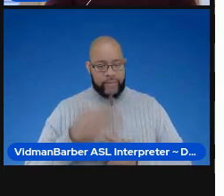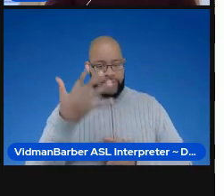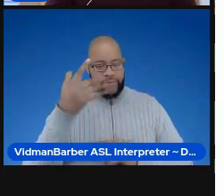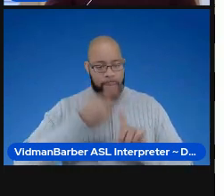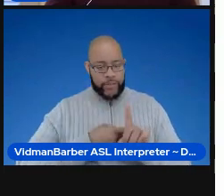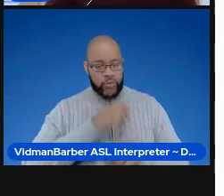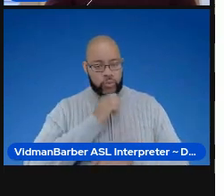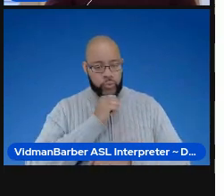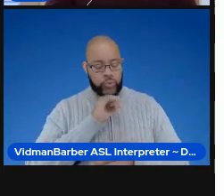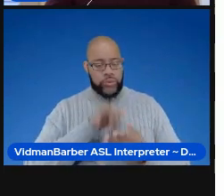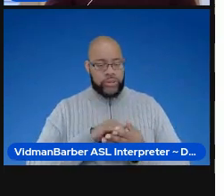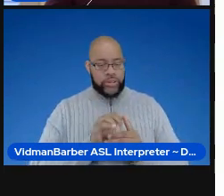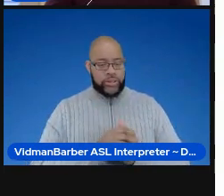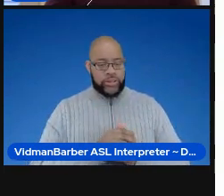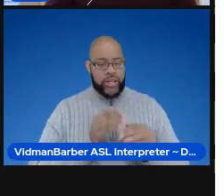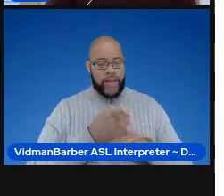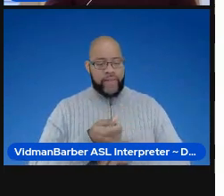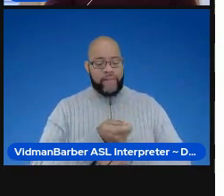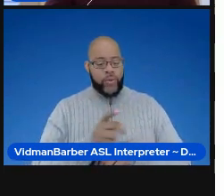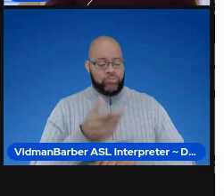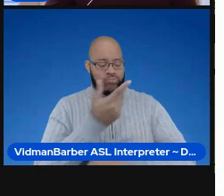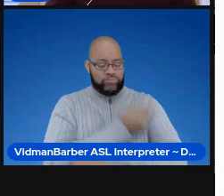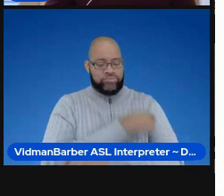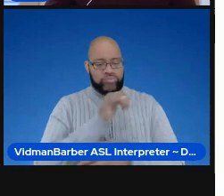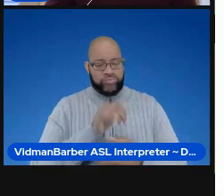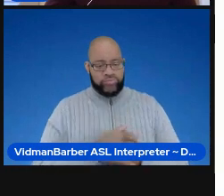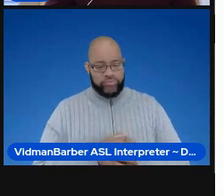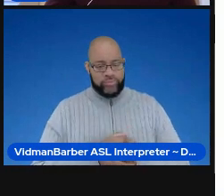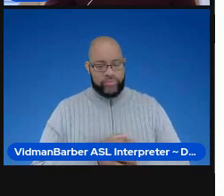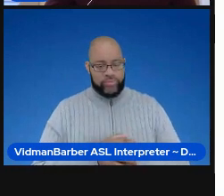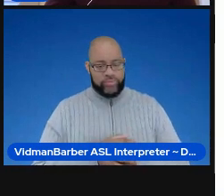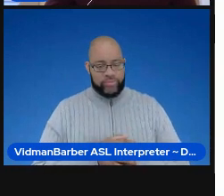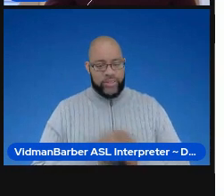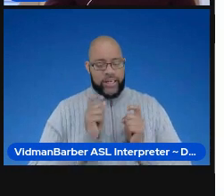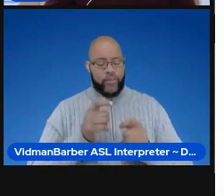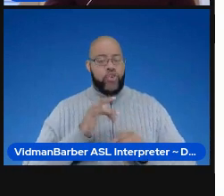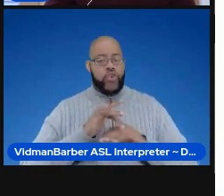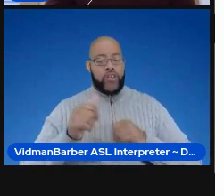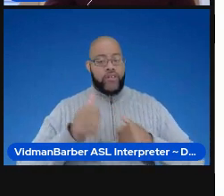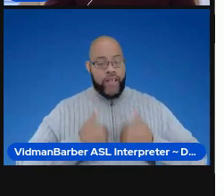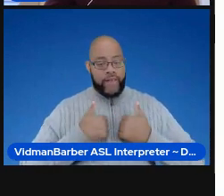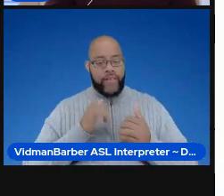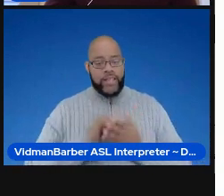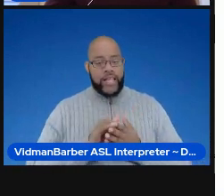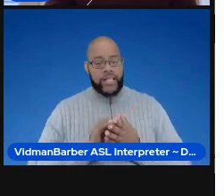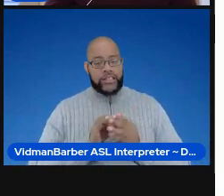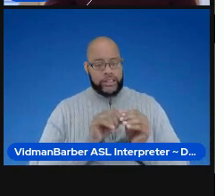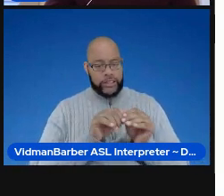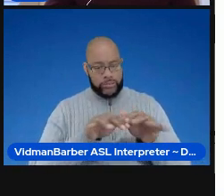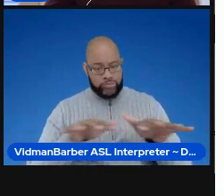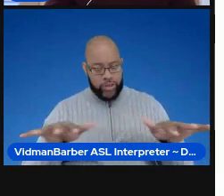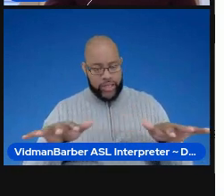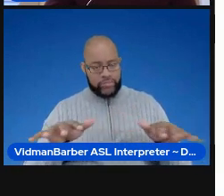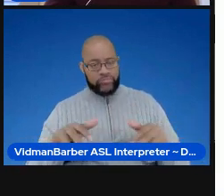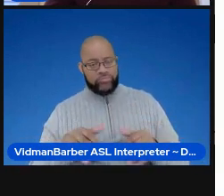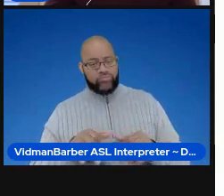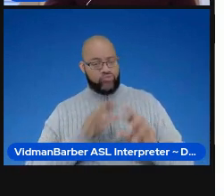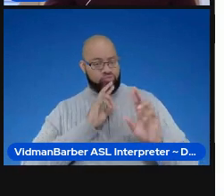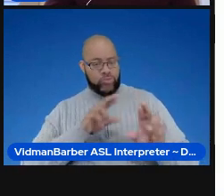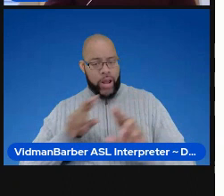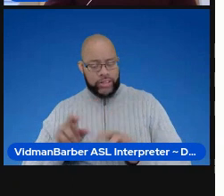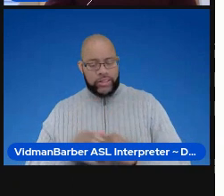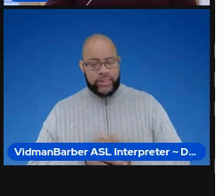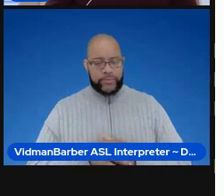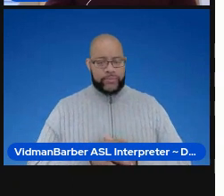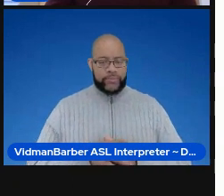age. So this is after a couple of doses of this vaccine given in early life. And you can see it's quite a spread of responses.